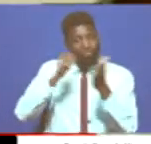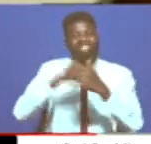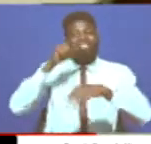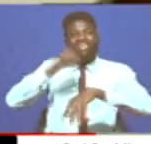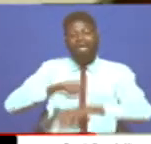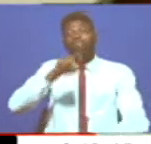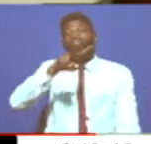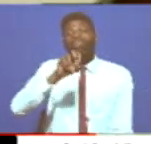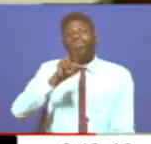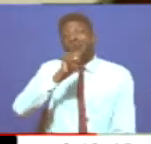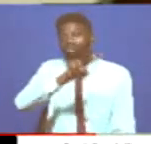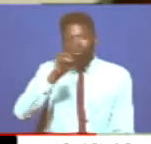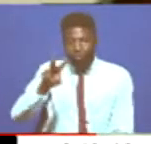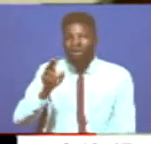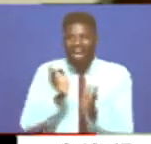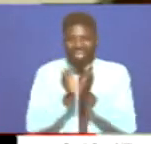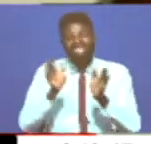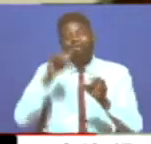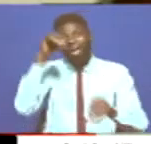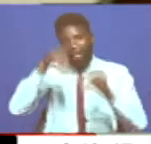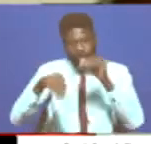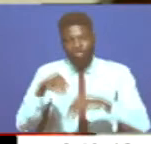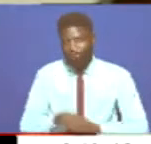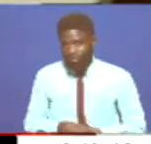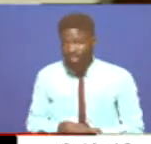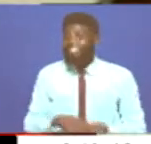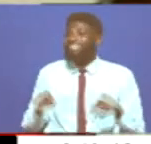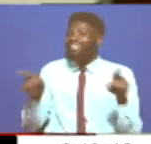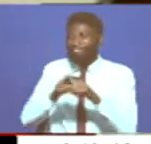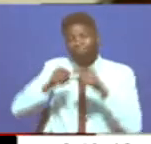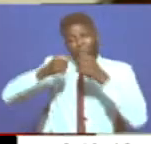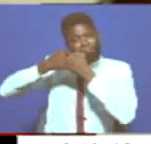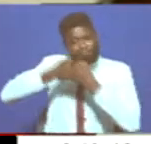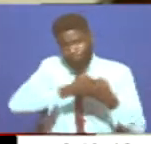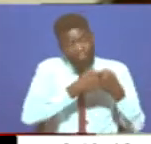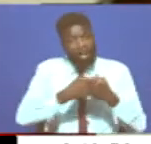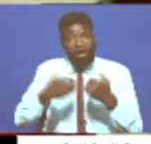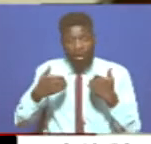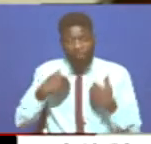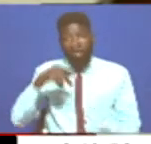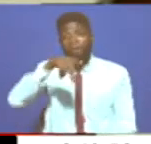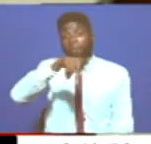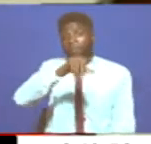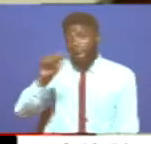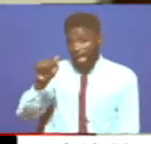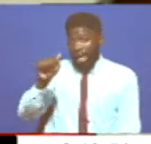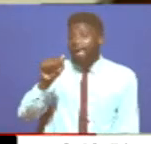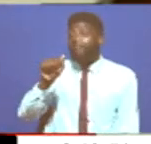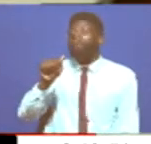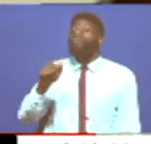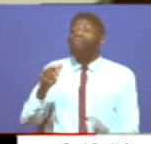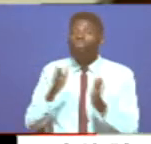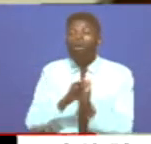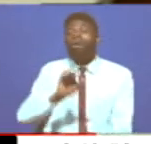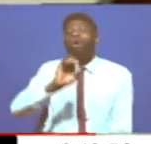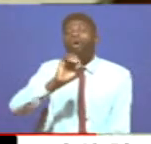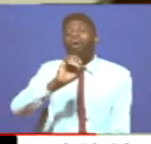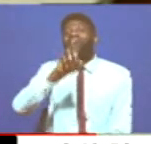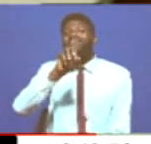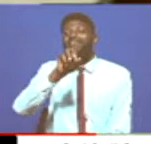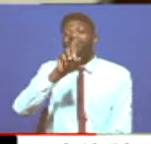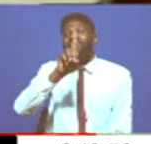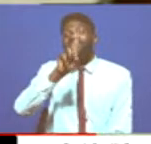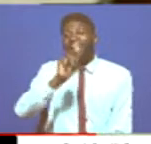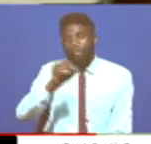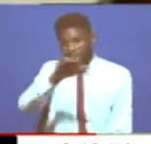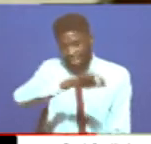election. Elsewhere, a supremacy battle is looming between Pamoja African Alliance Party and Orange Democratic Movement, ODM, in